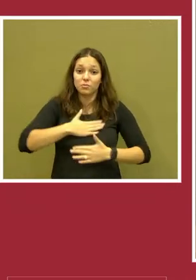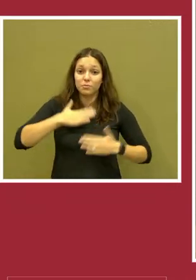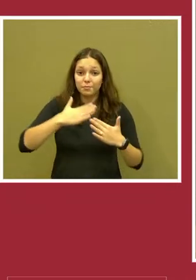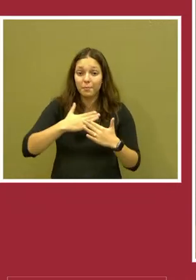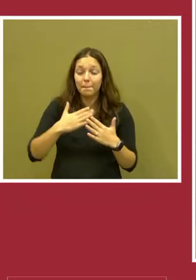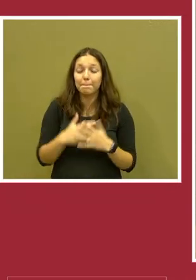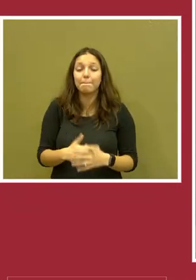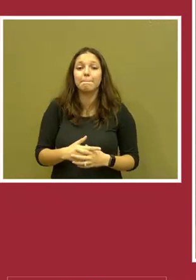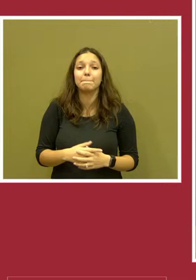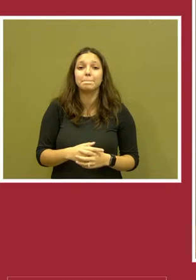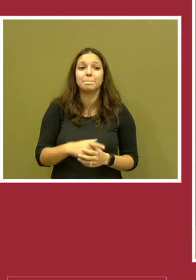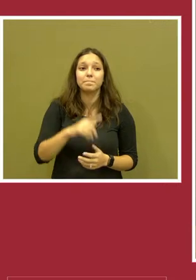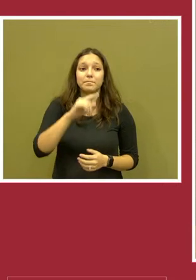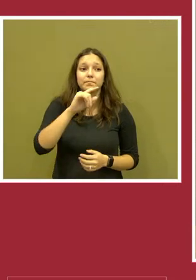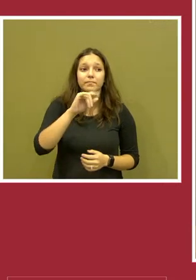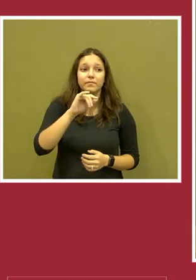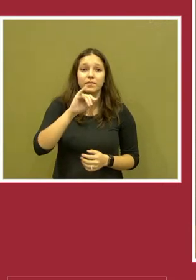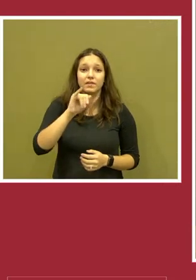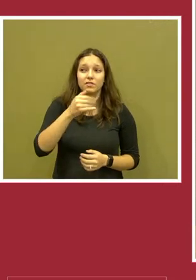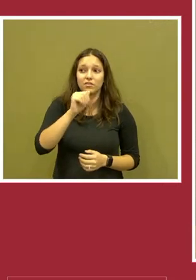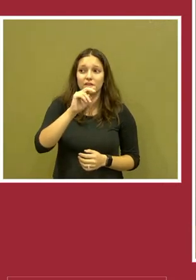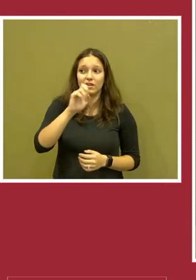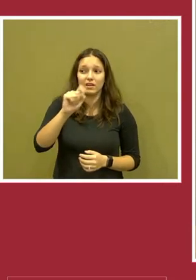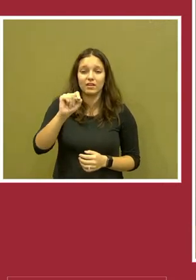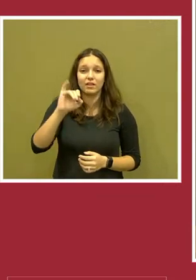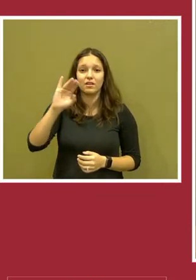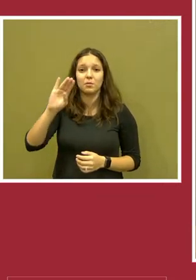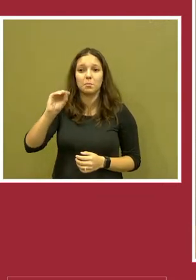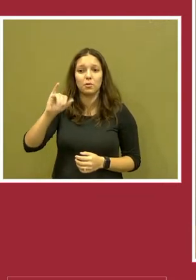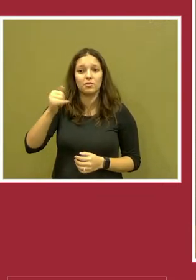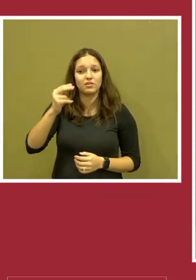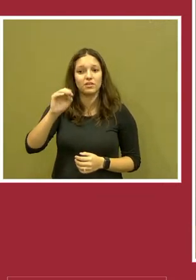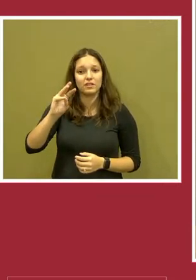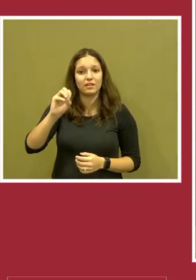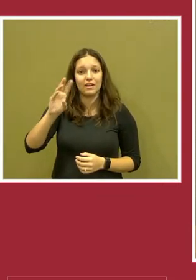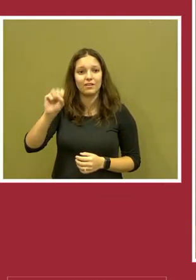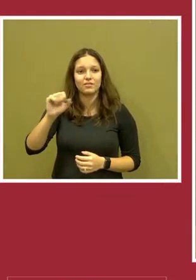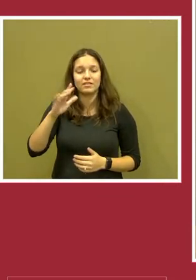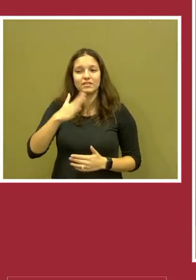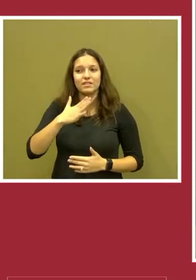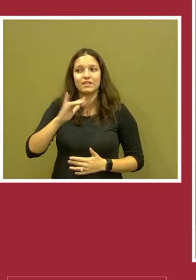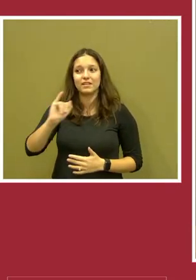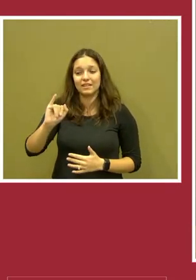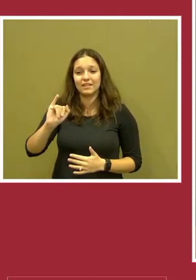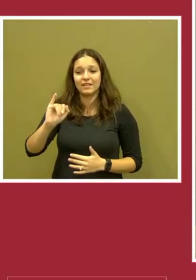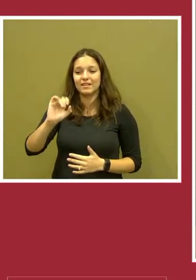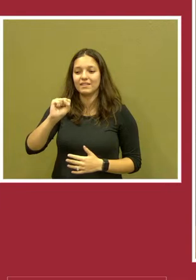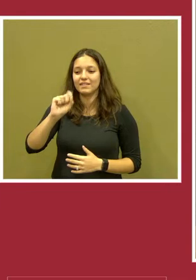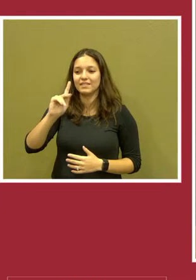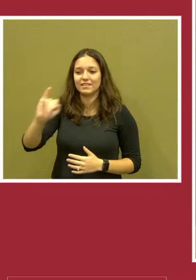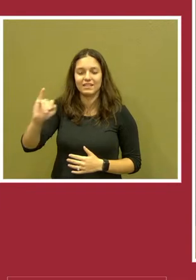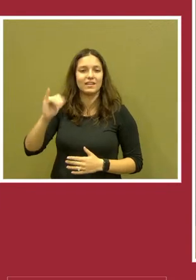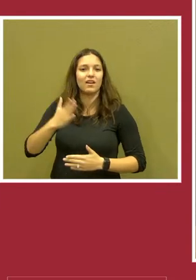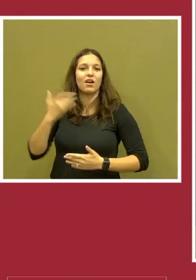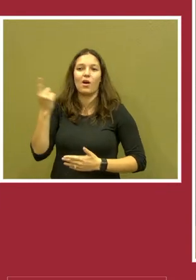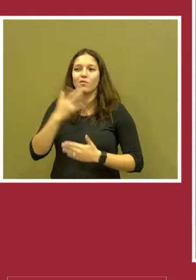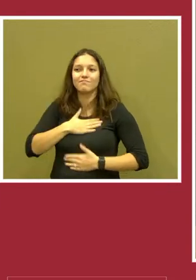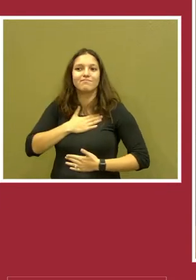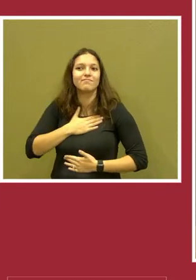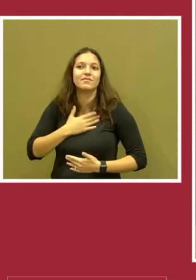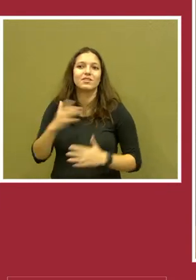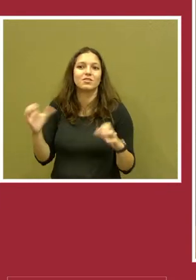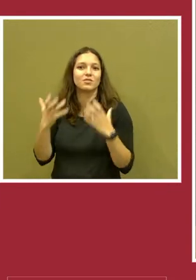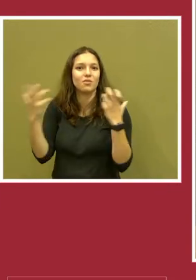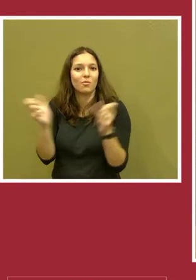appreciate Janet Bojanowski. I'm always appreciating her, but man, she does so much work for us. But just all of the work